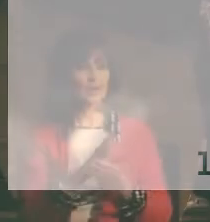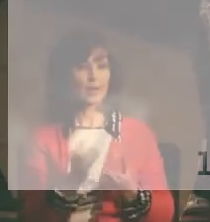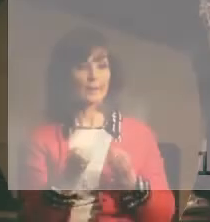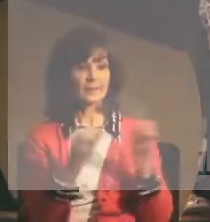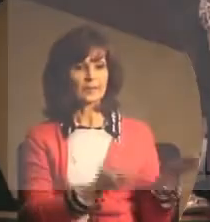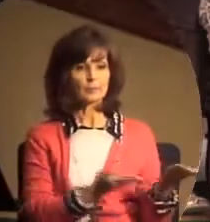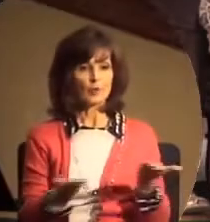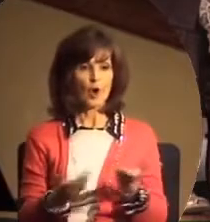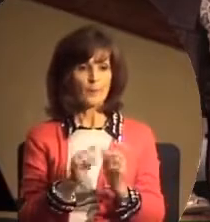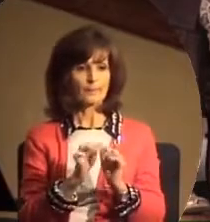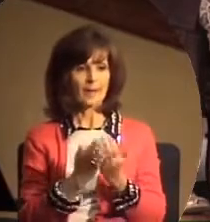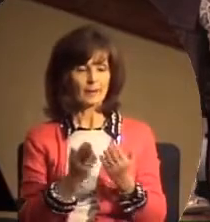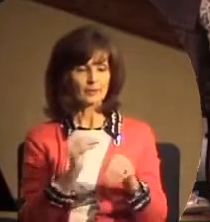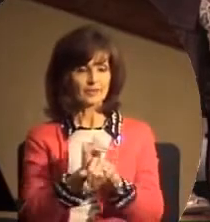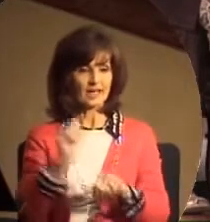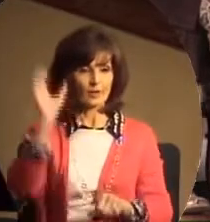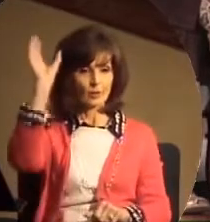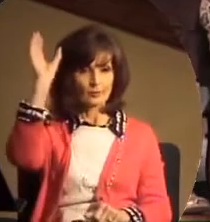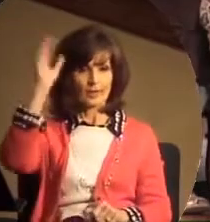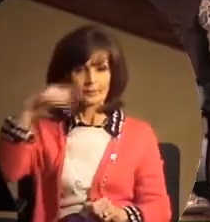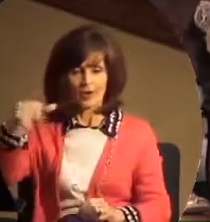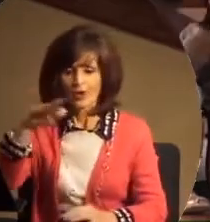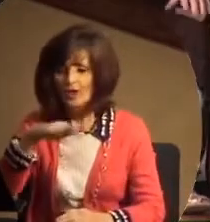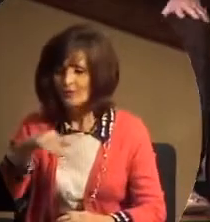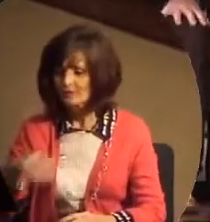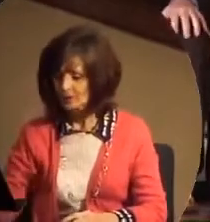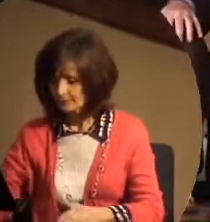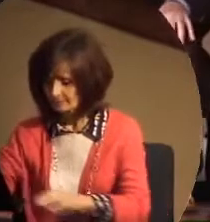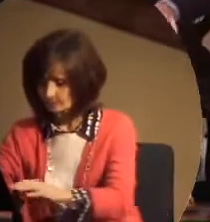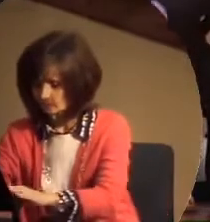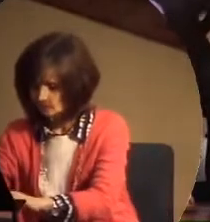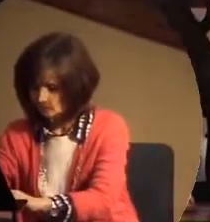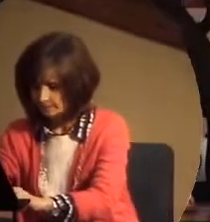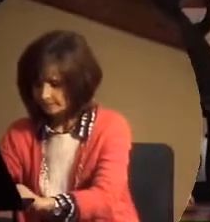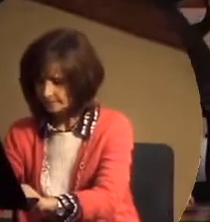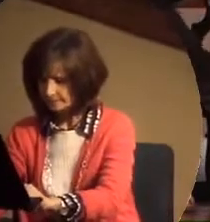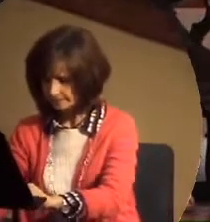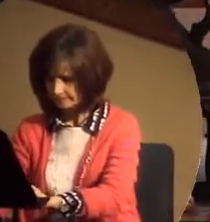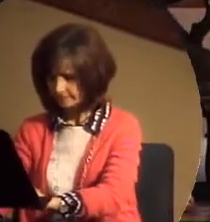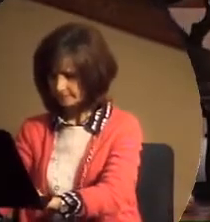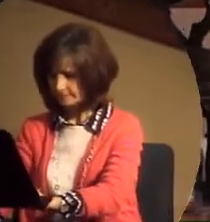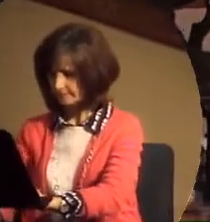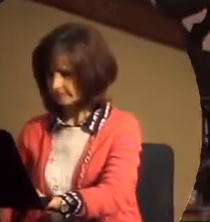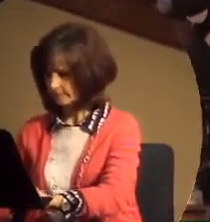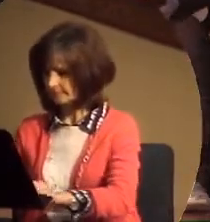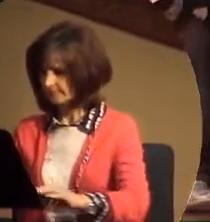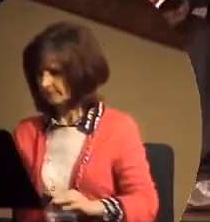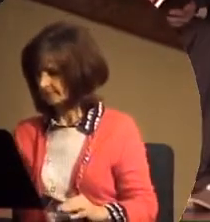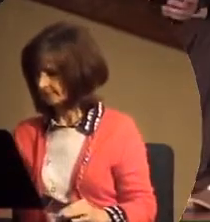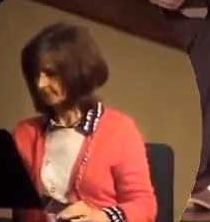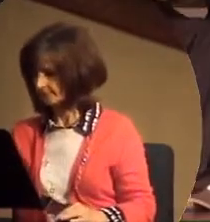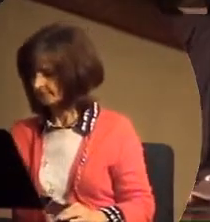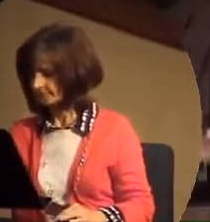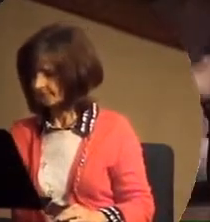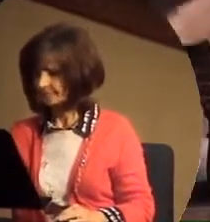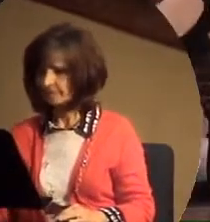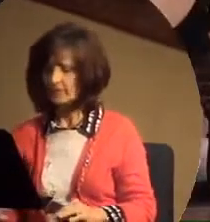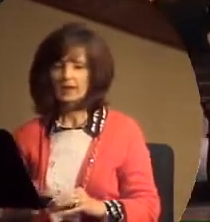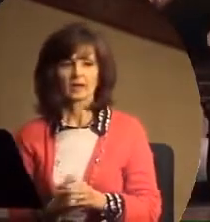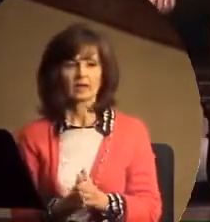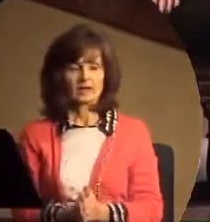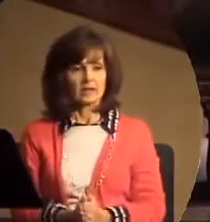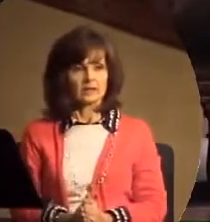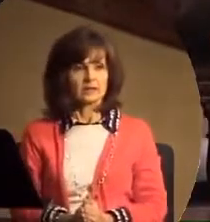How many of you brought your Bible tonight? Will you hold up the Bible all over the building? I want to ask you to join me, if you will, on page number